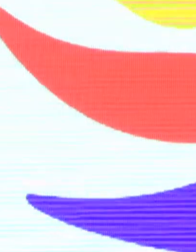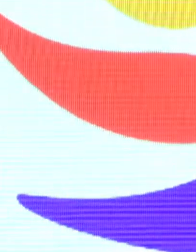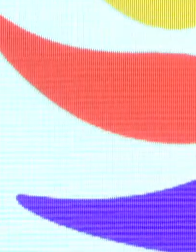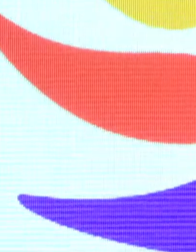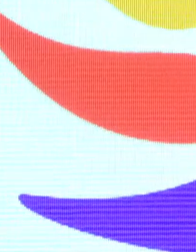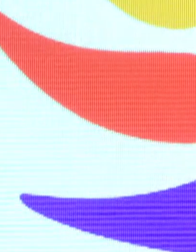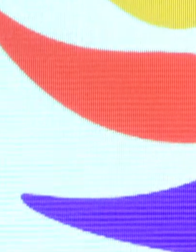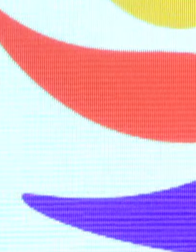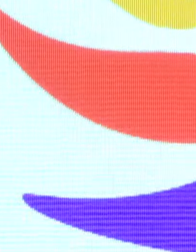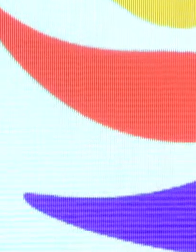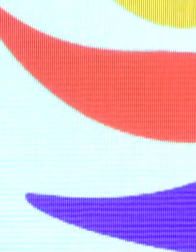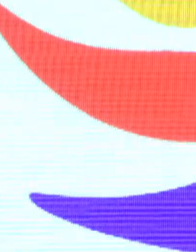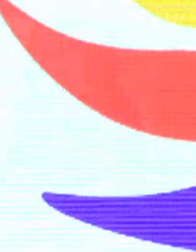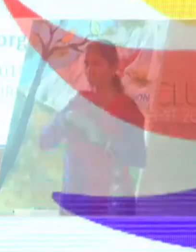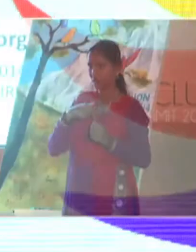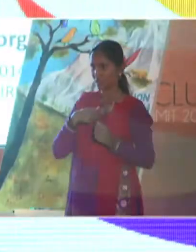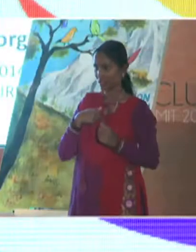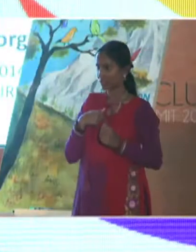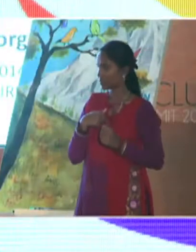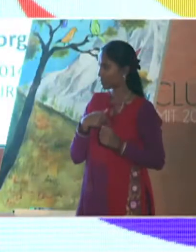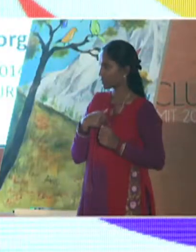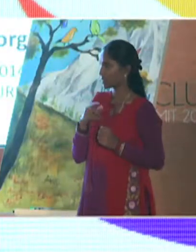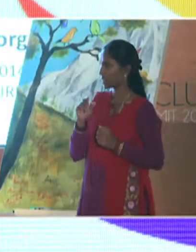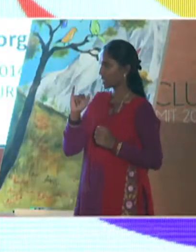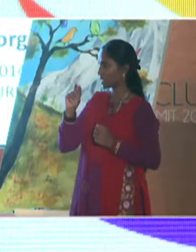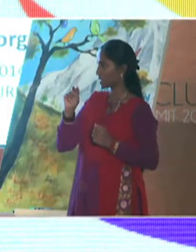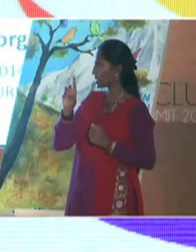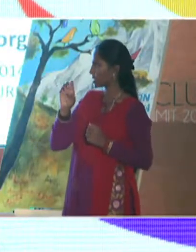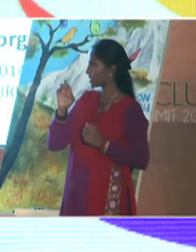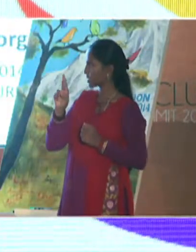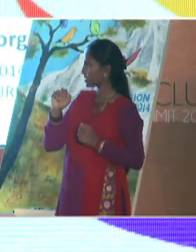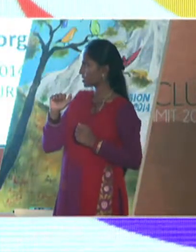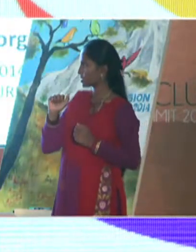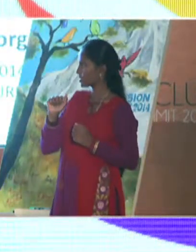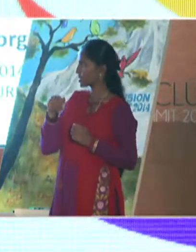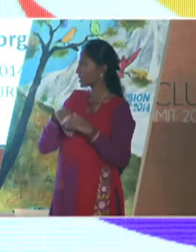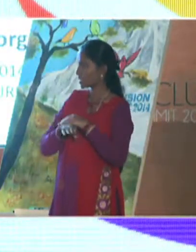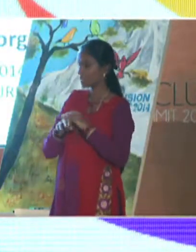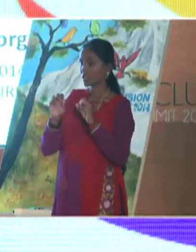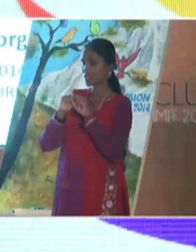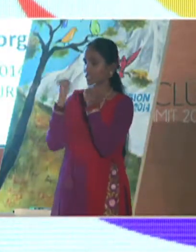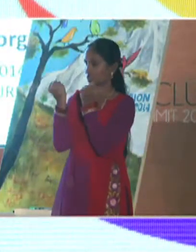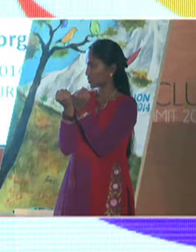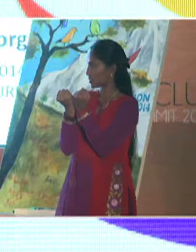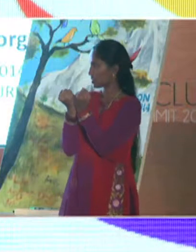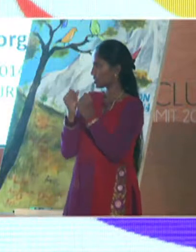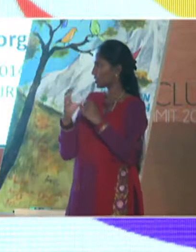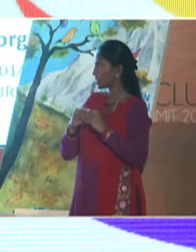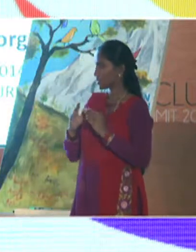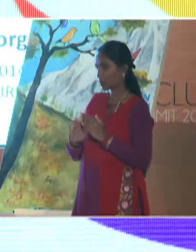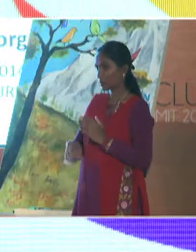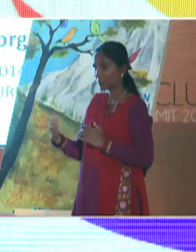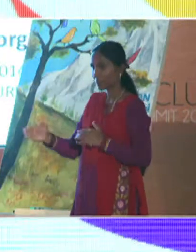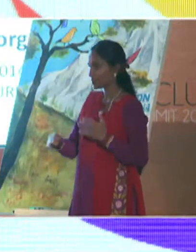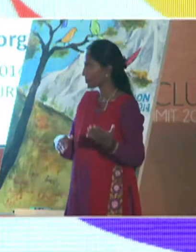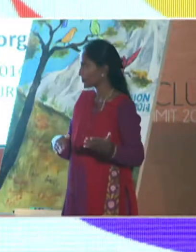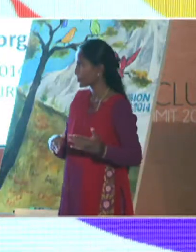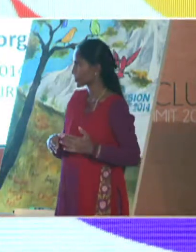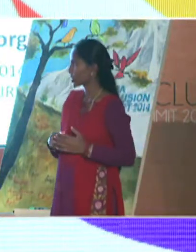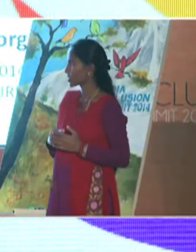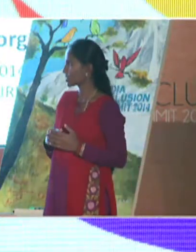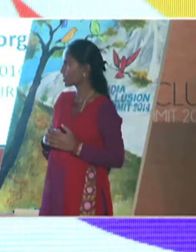and we set up a self-integration program where these students go into society and say to their neighbor in class, they say, you